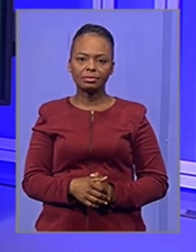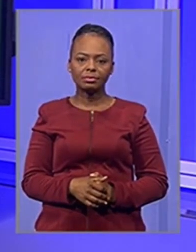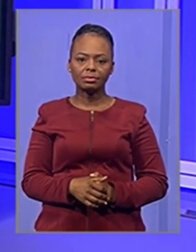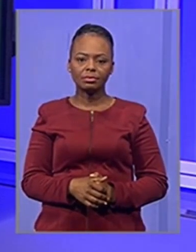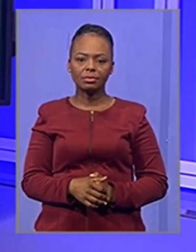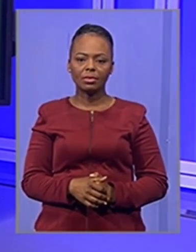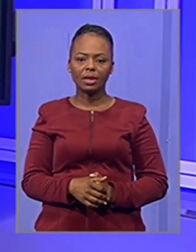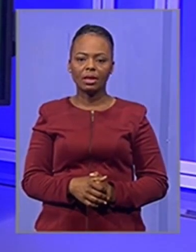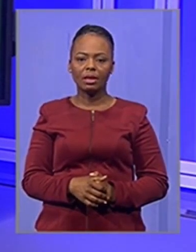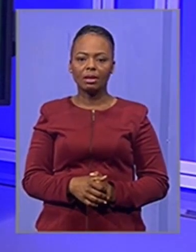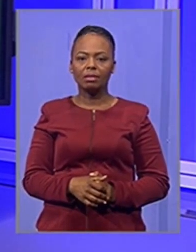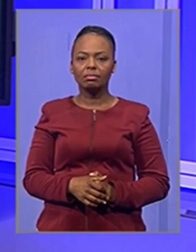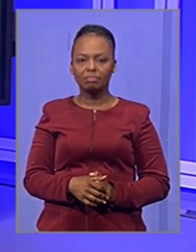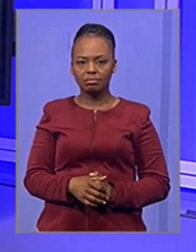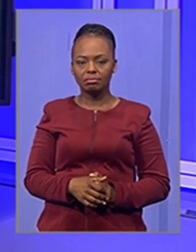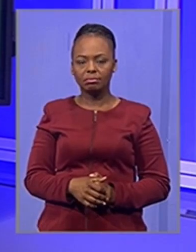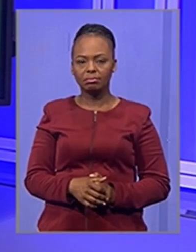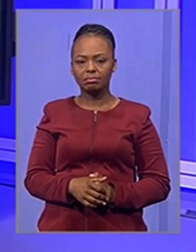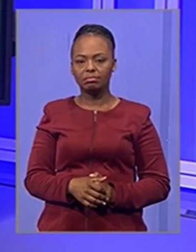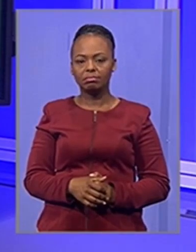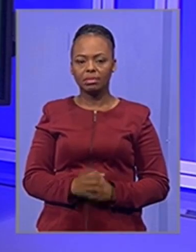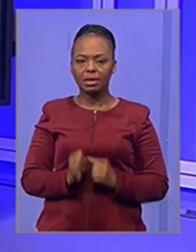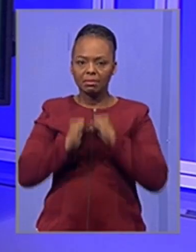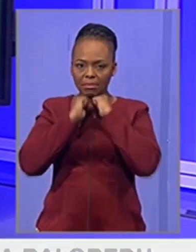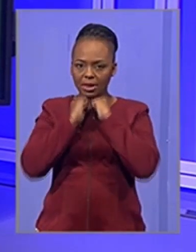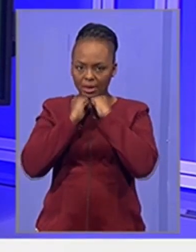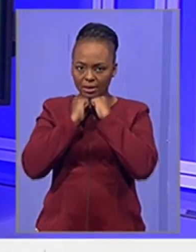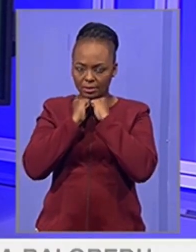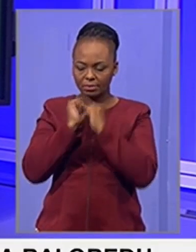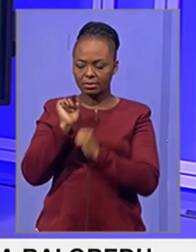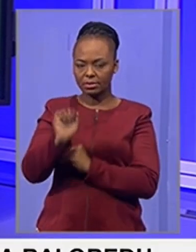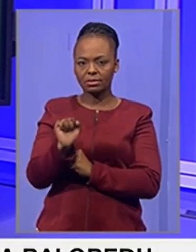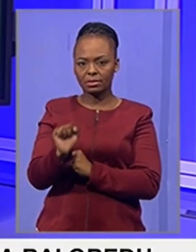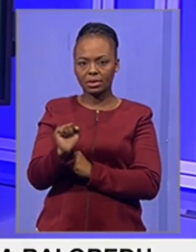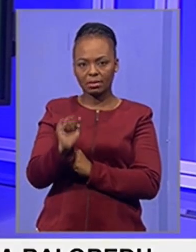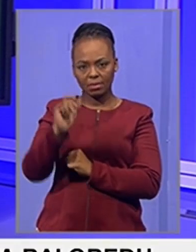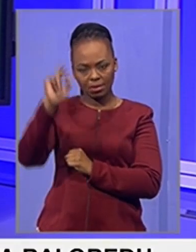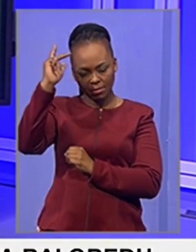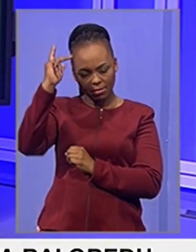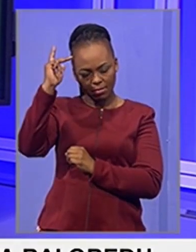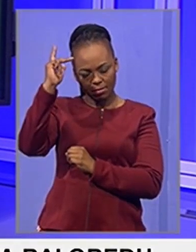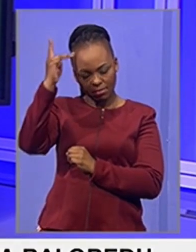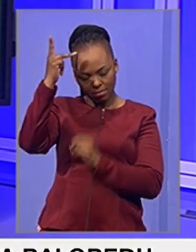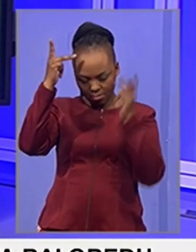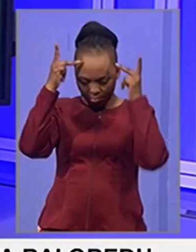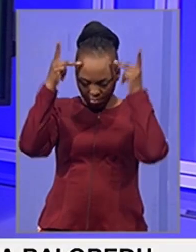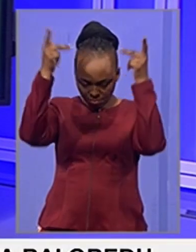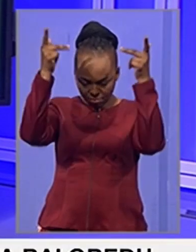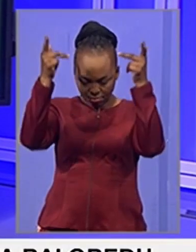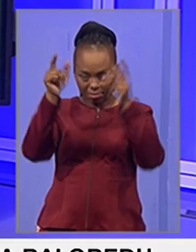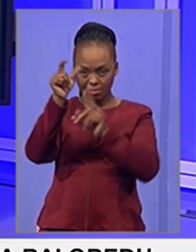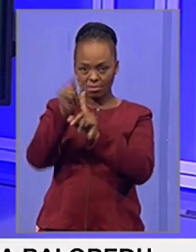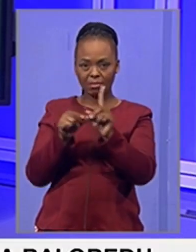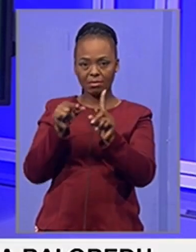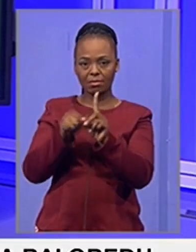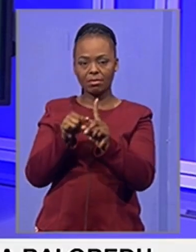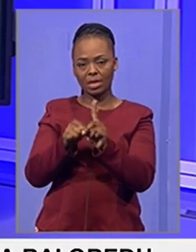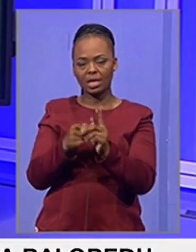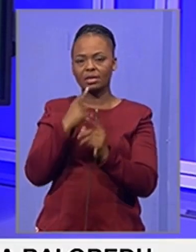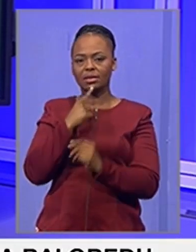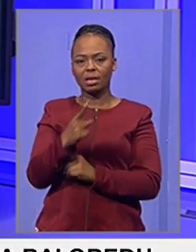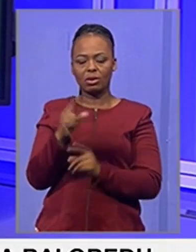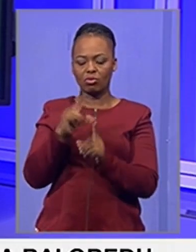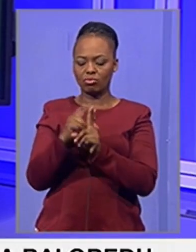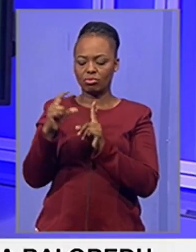Motsadi wa ga Kgosatsana Mosalana bo motšatši yo e seng wa madi Ngaka Mathole Motshekga a re ga se setso